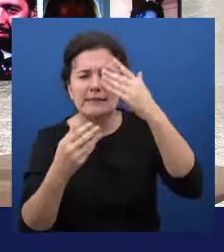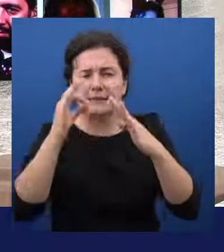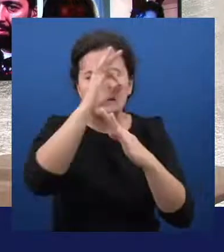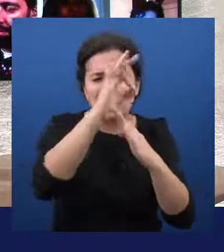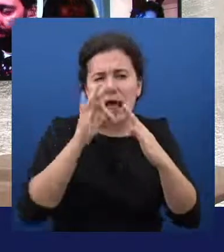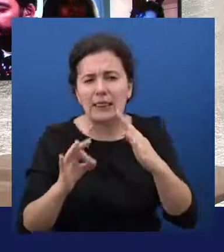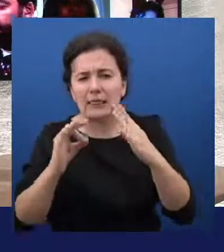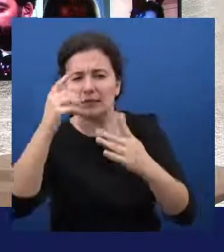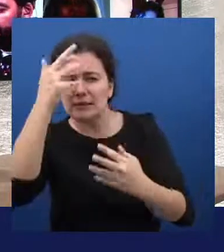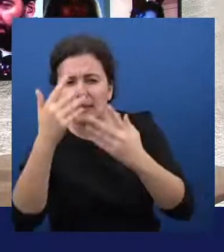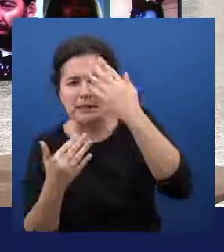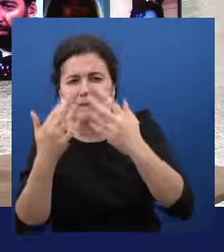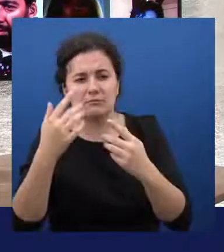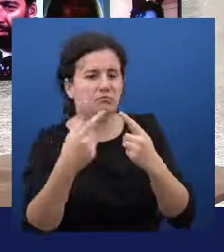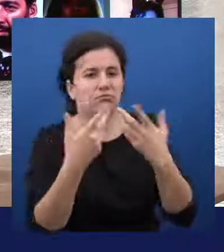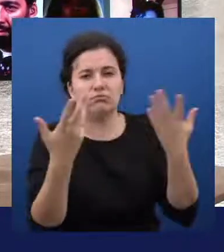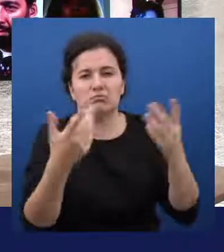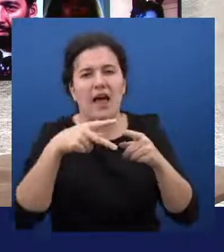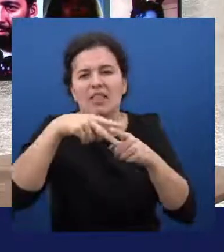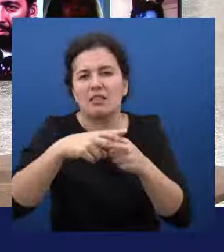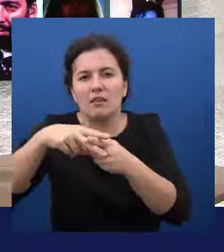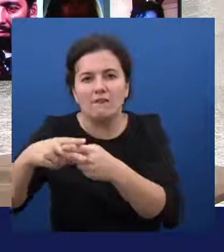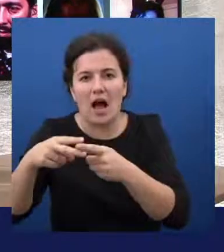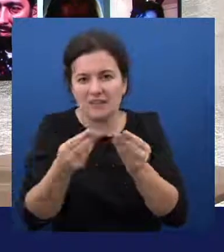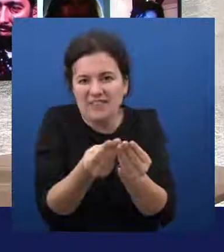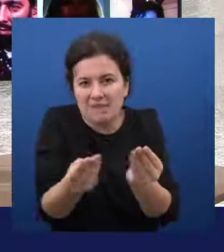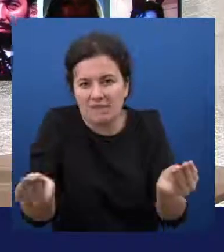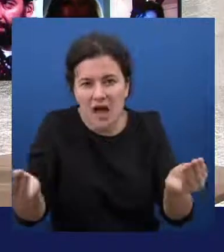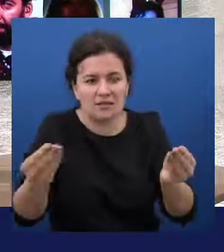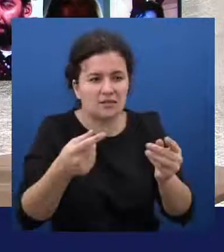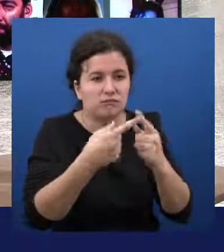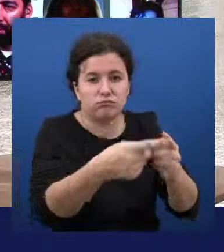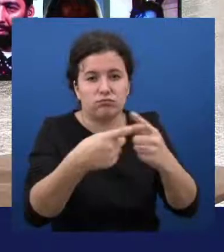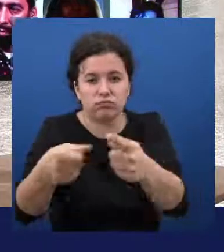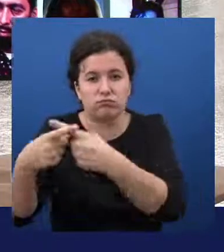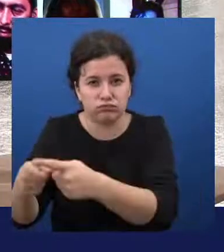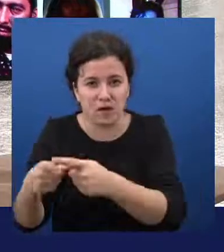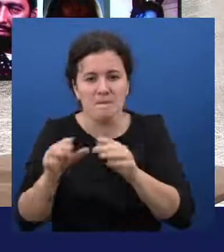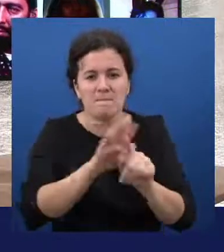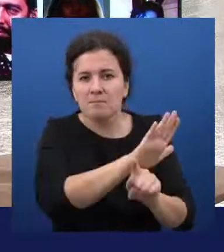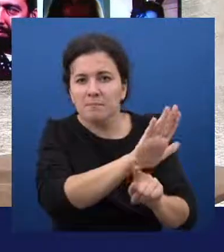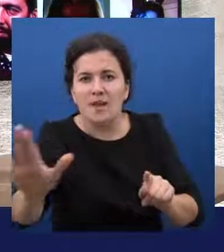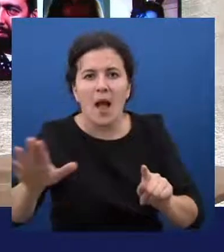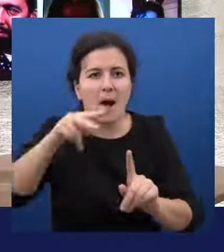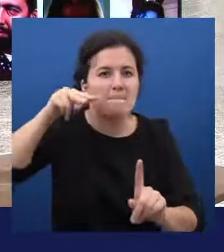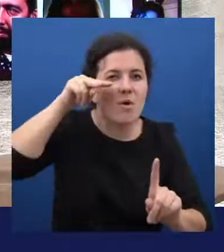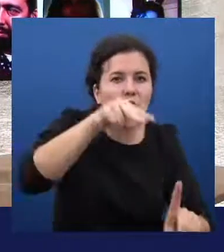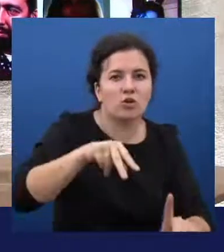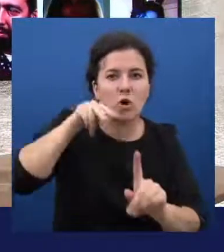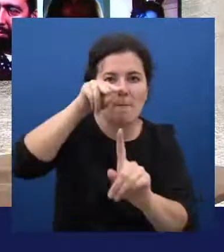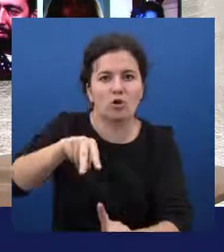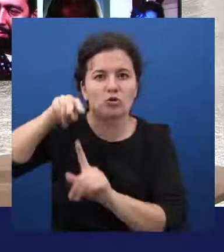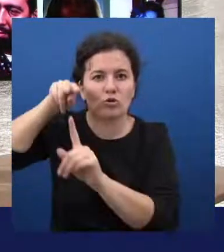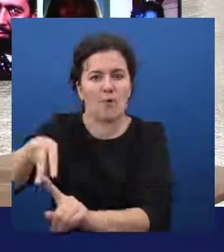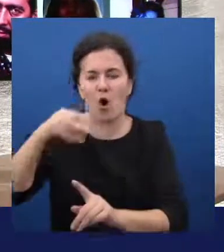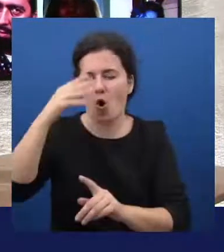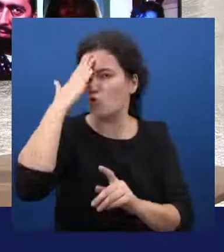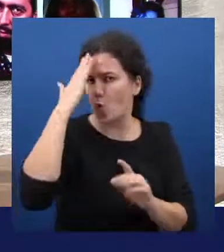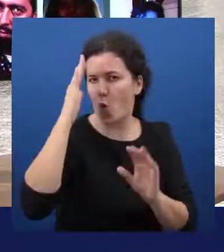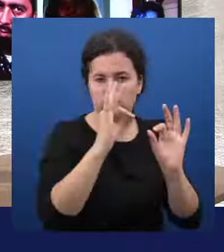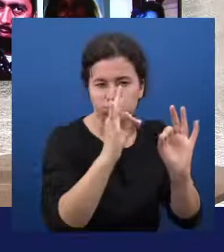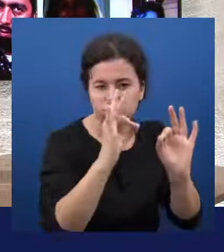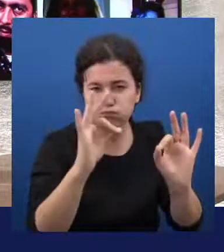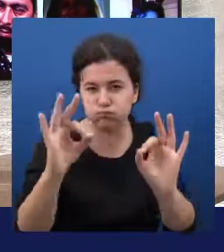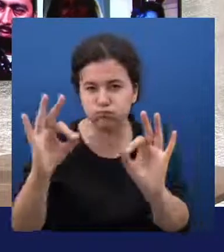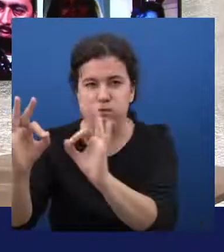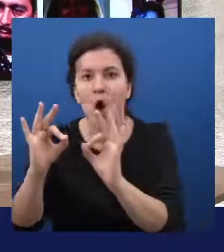from devices, then it's really important to monitor and make sure that nothing is